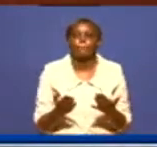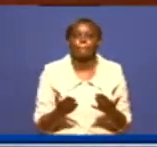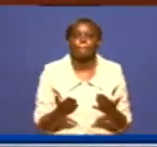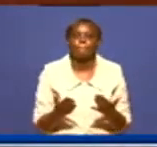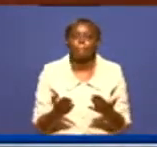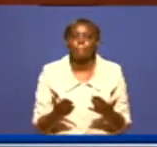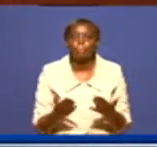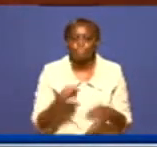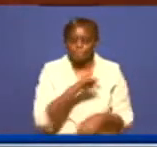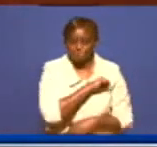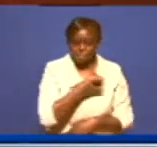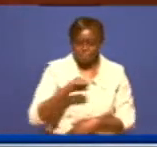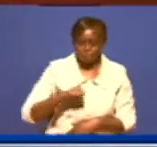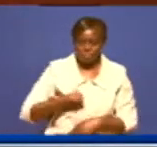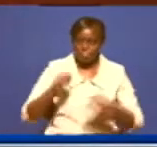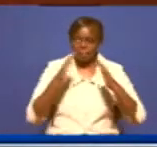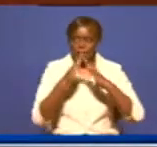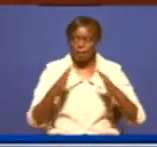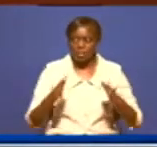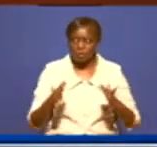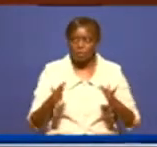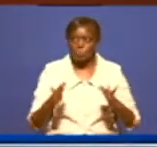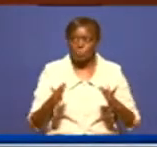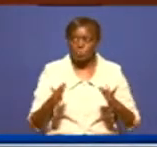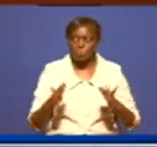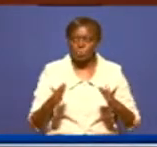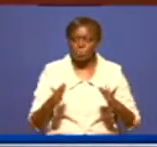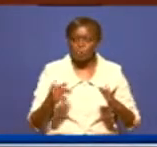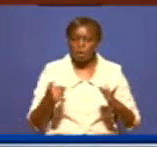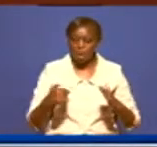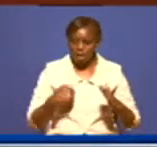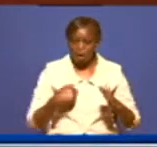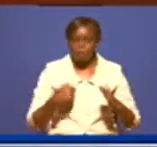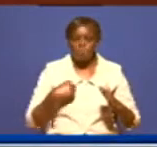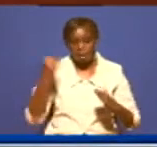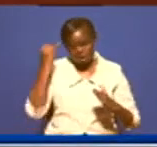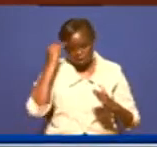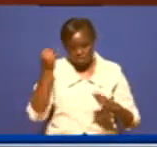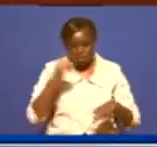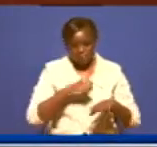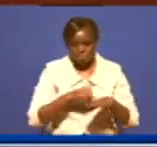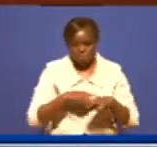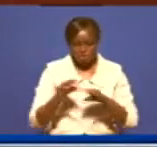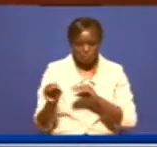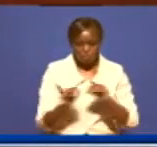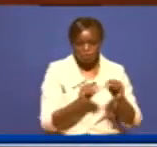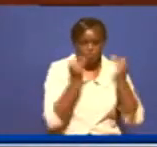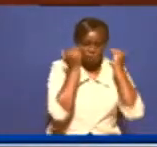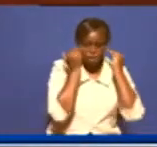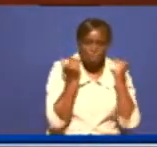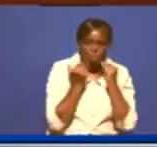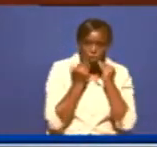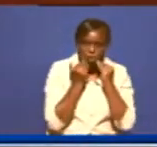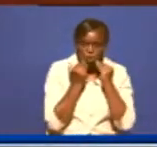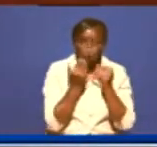from the Senate. And that has been our contention since we moved to court the other time. So I really want and hope